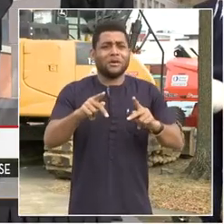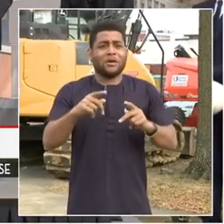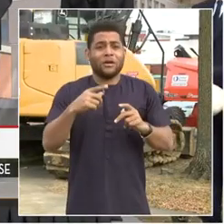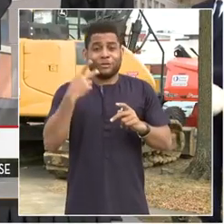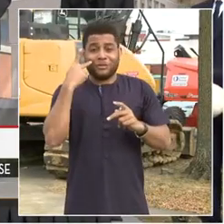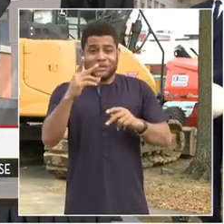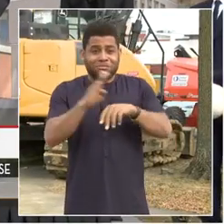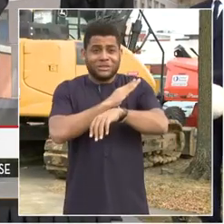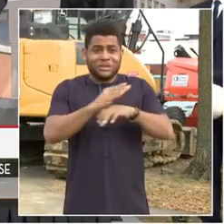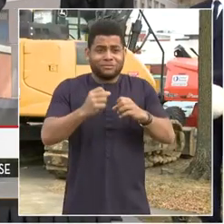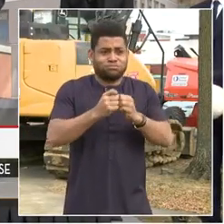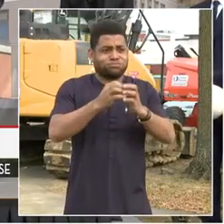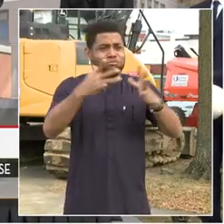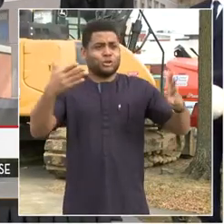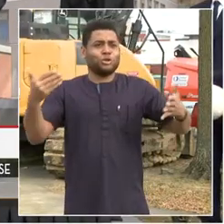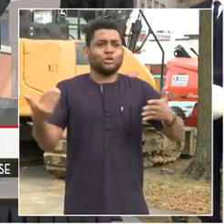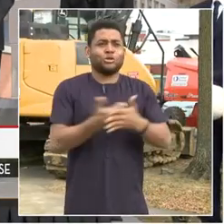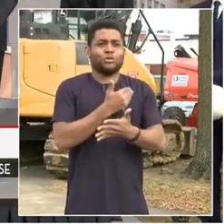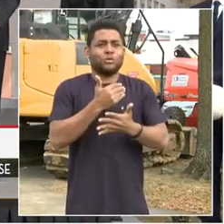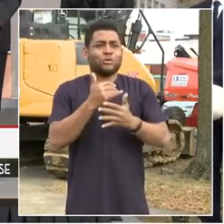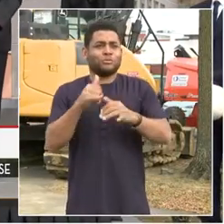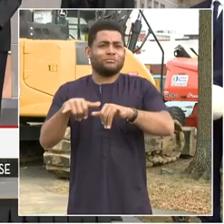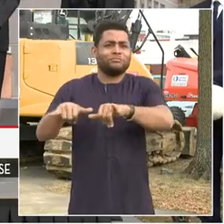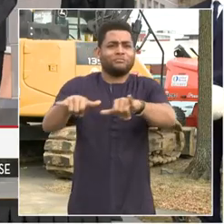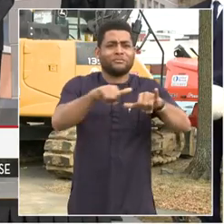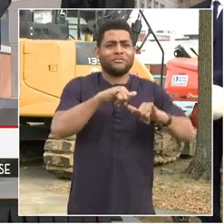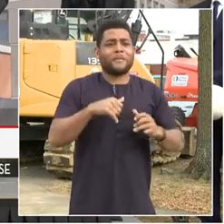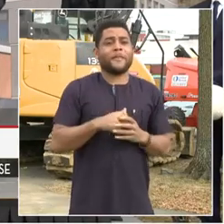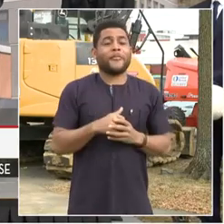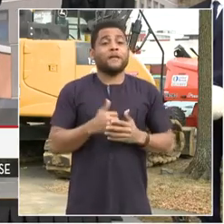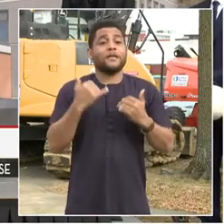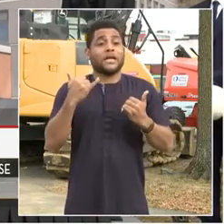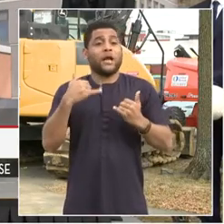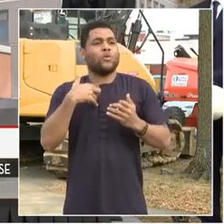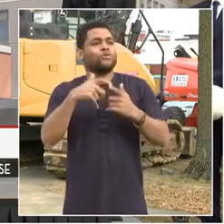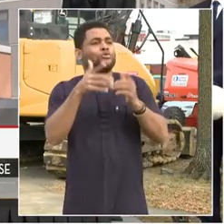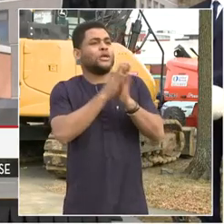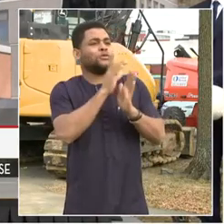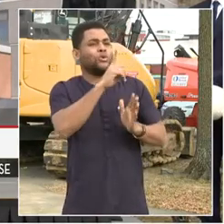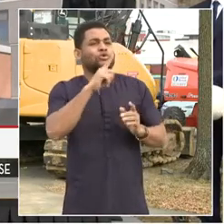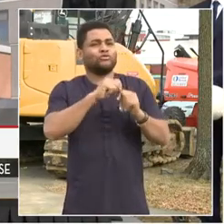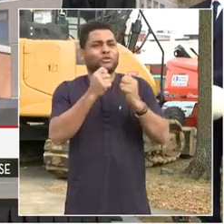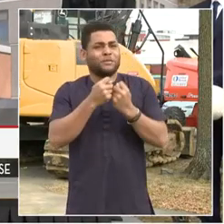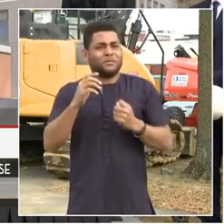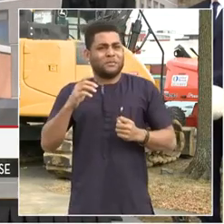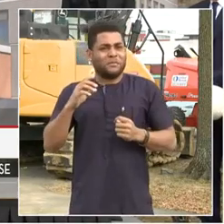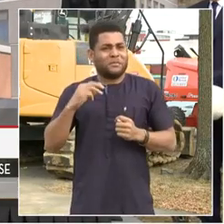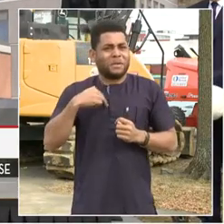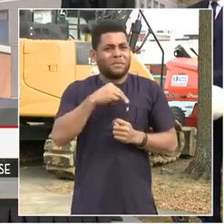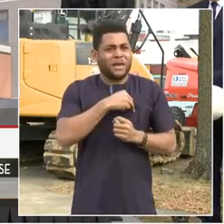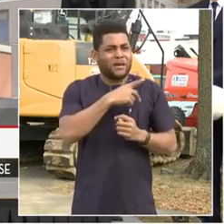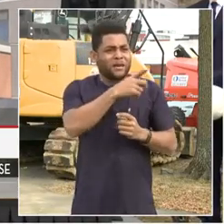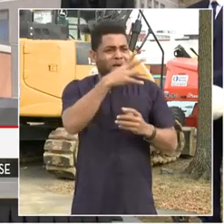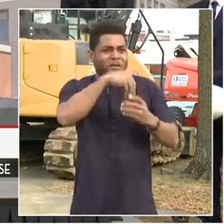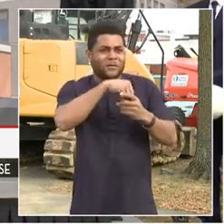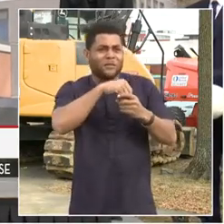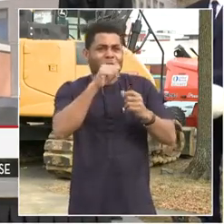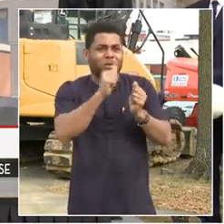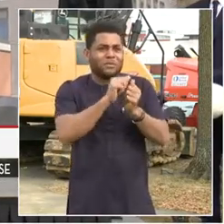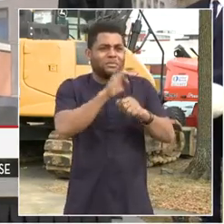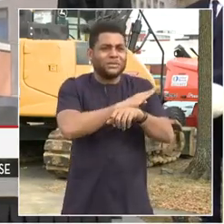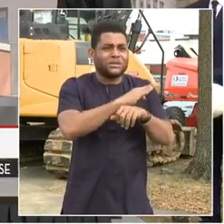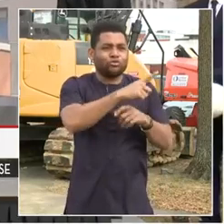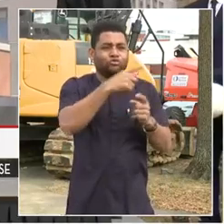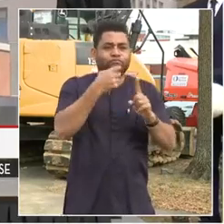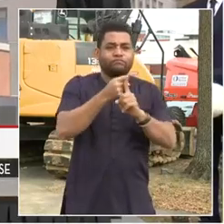I'm going to ask one of our team members to talk about our business participation in this project. Wayne? The construction